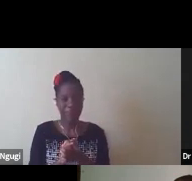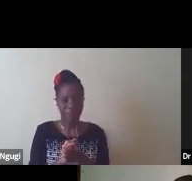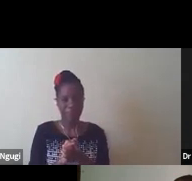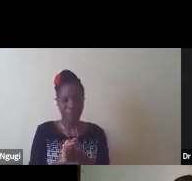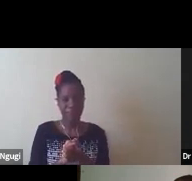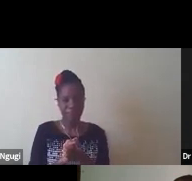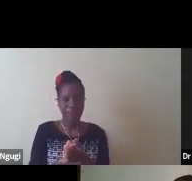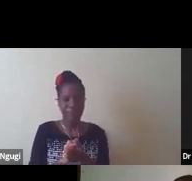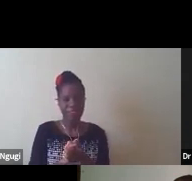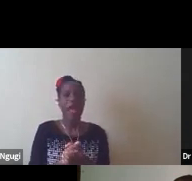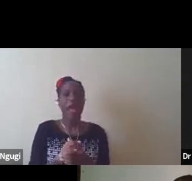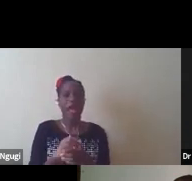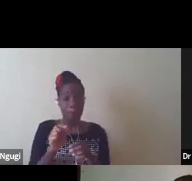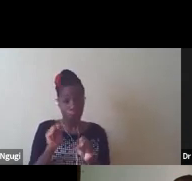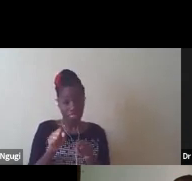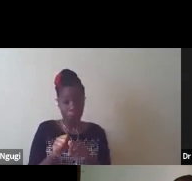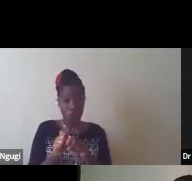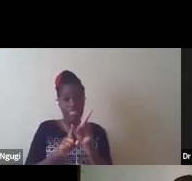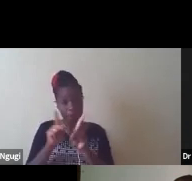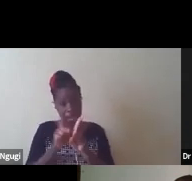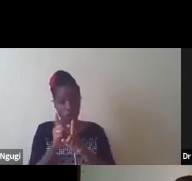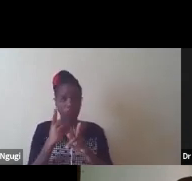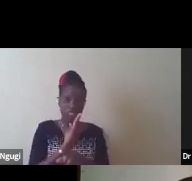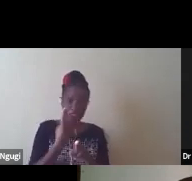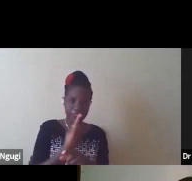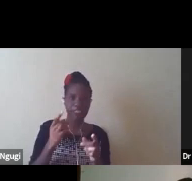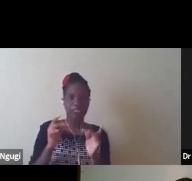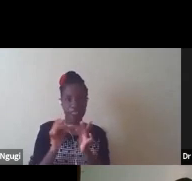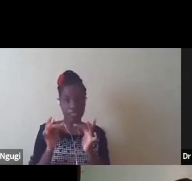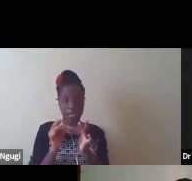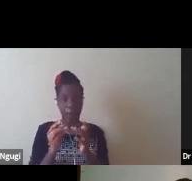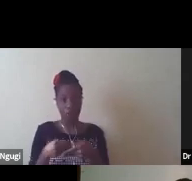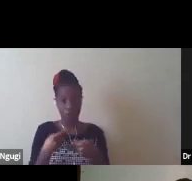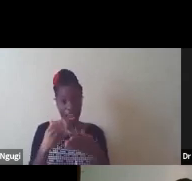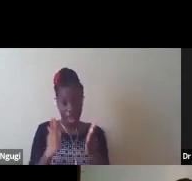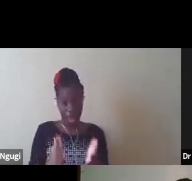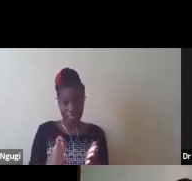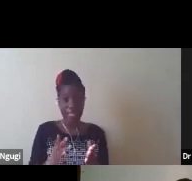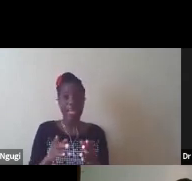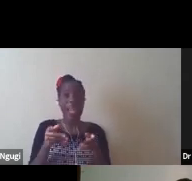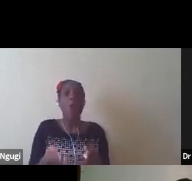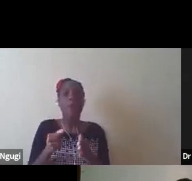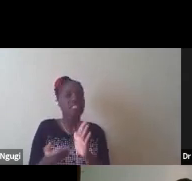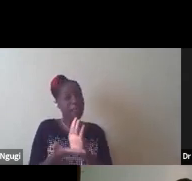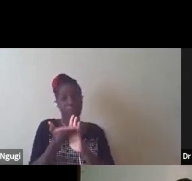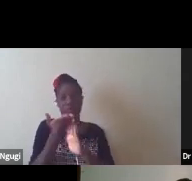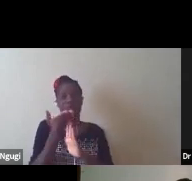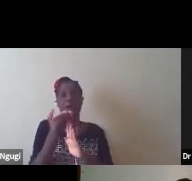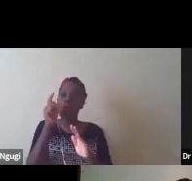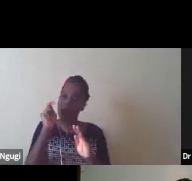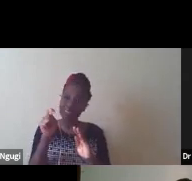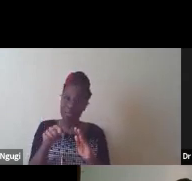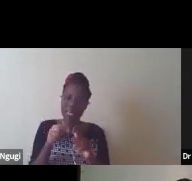the telecommunication network providers would also have realized, and they have realized that they will also need to up their game. I just saw not too long